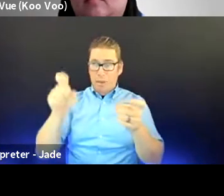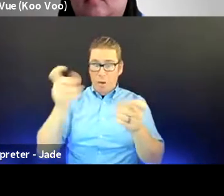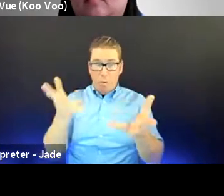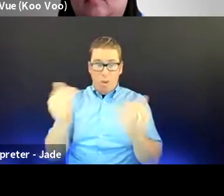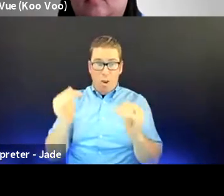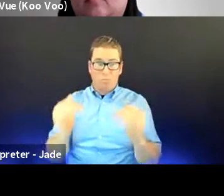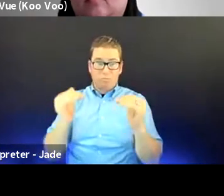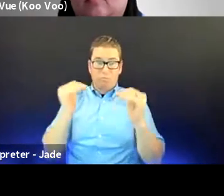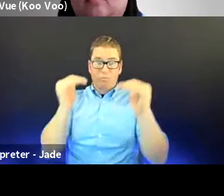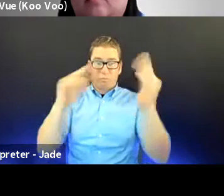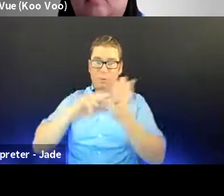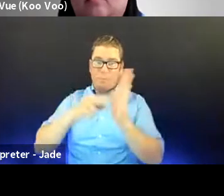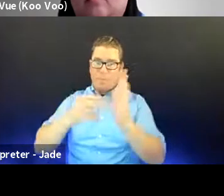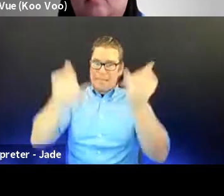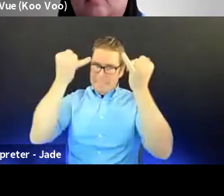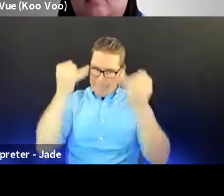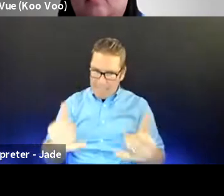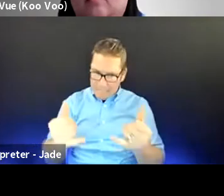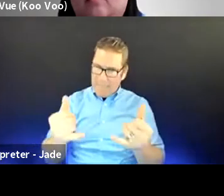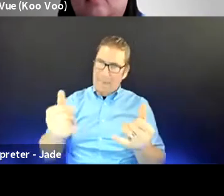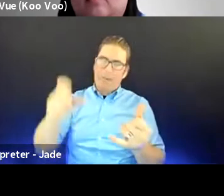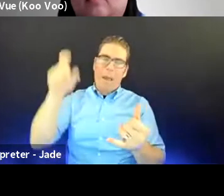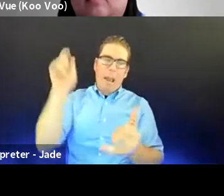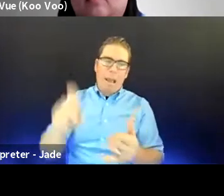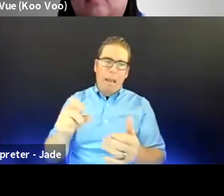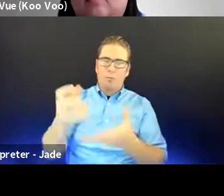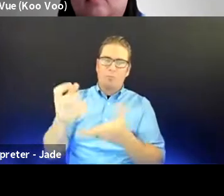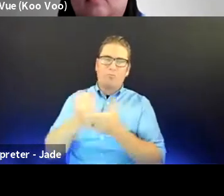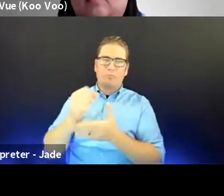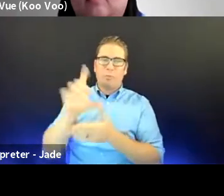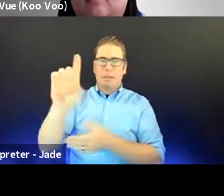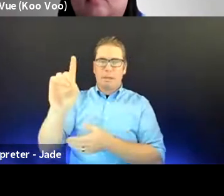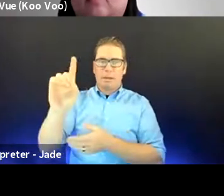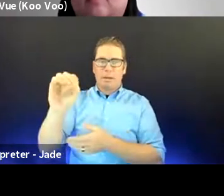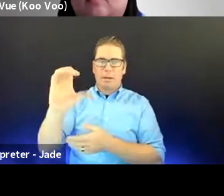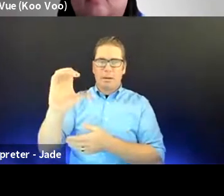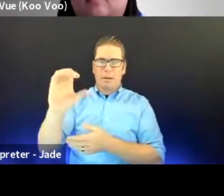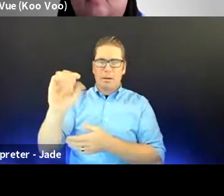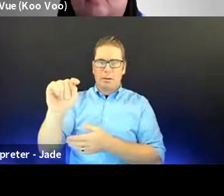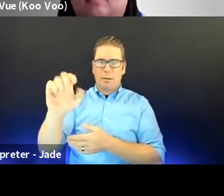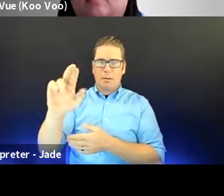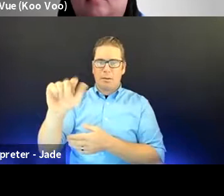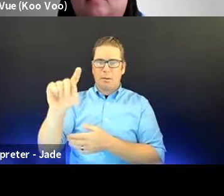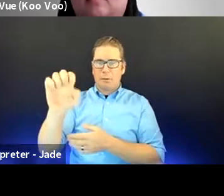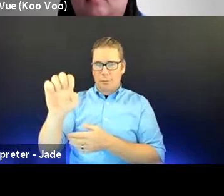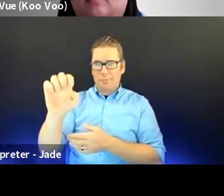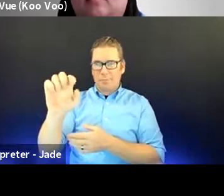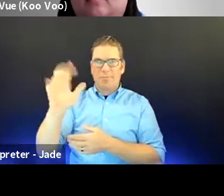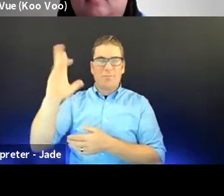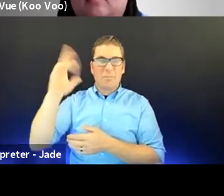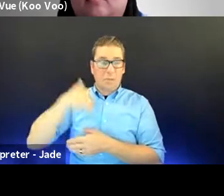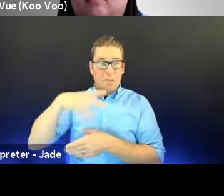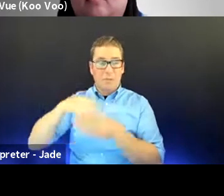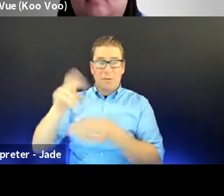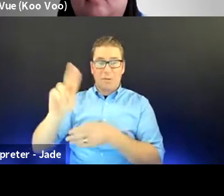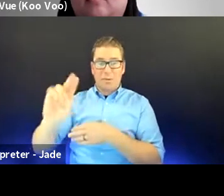At the time, I had finished my qualifying exam. I was enrolled in the Fresno State Joint Doctoral Program with UC Davis. I'd taken